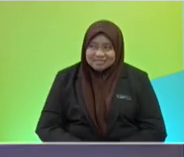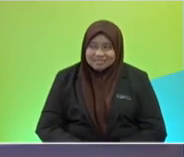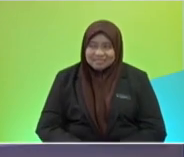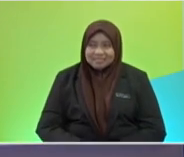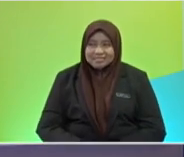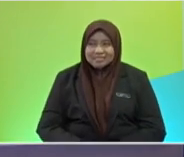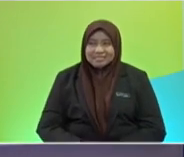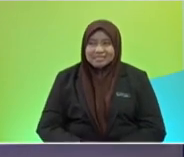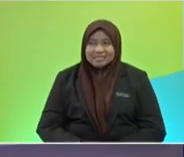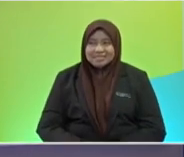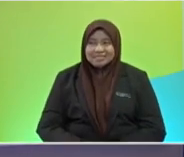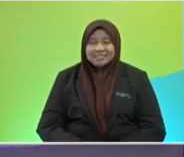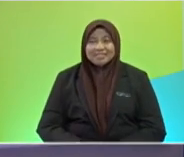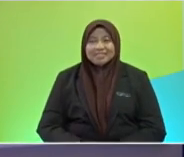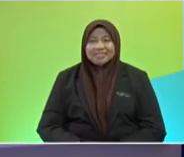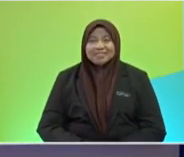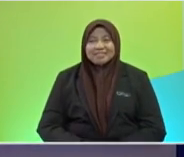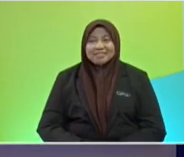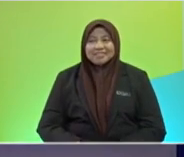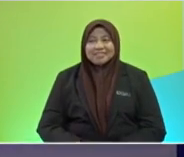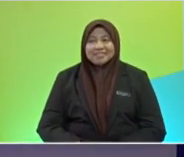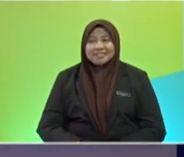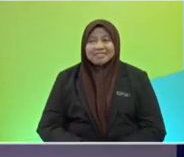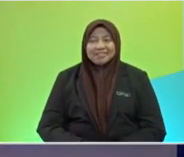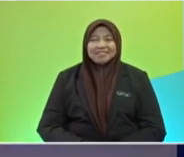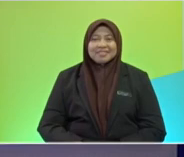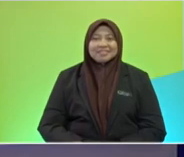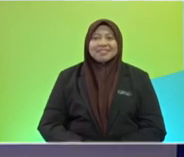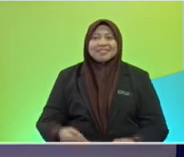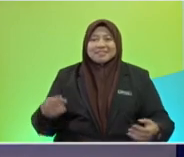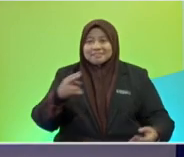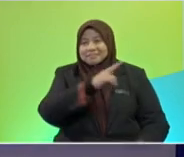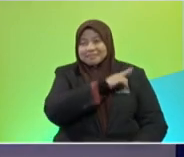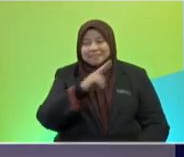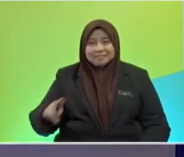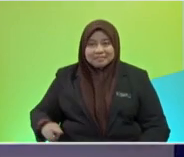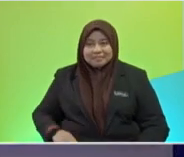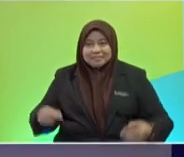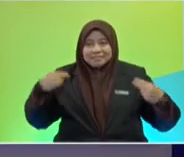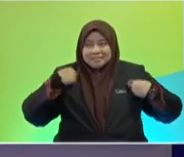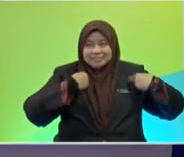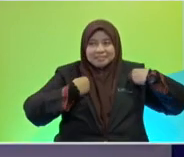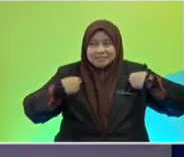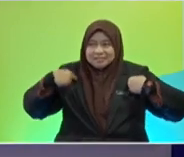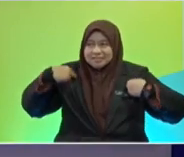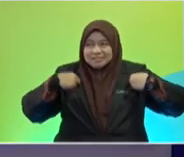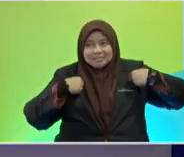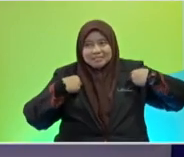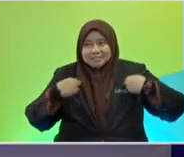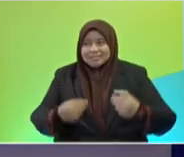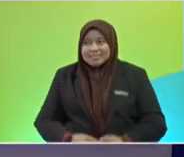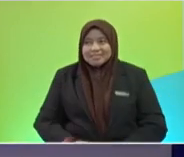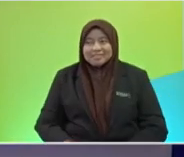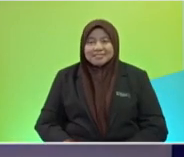not live in jungles. King of the animals. Yes. King of the animal kingdom, I guess. Ah. Rawr. Oh. That's how it